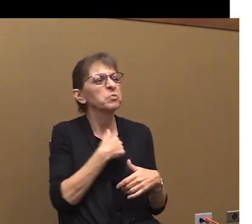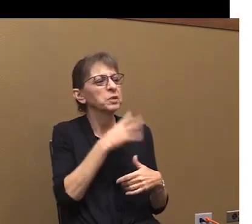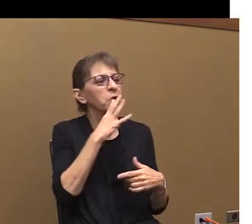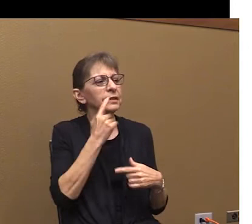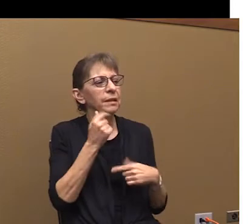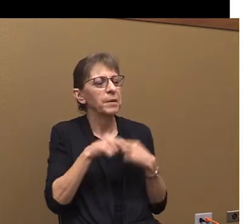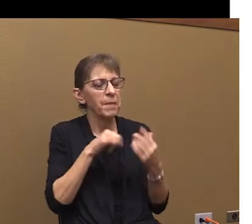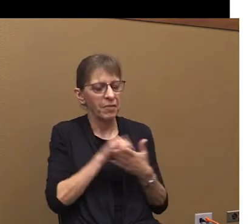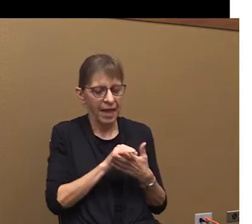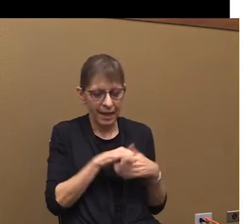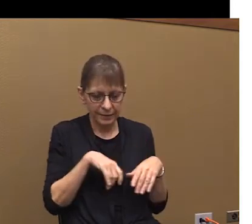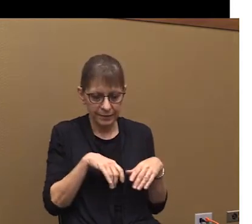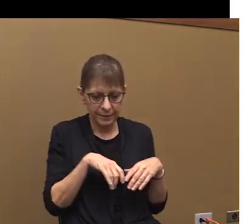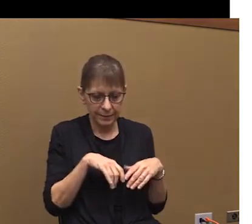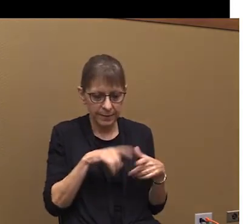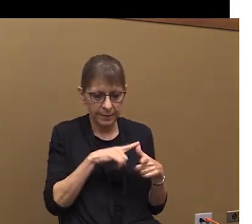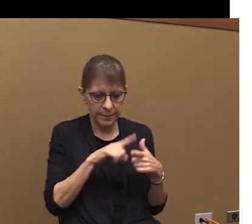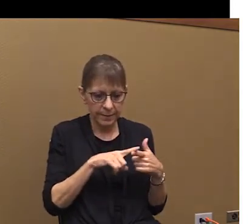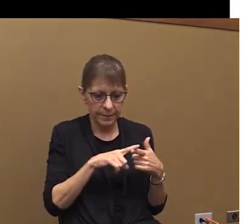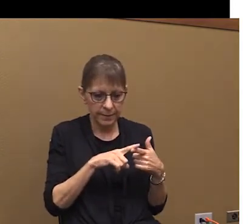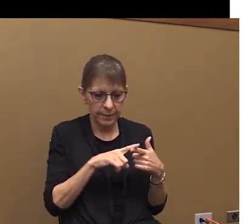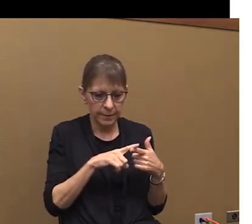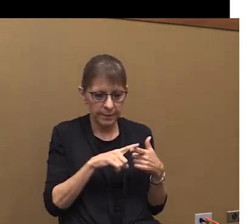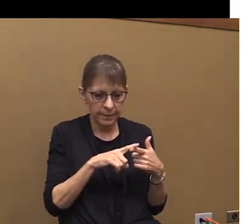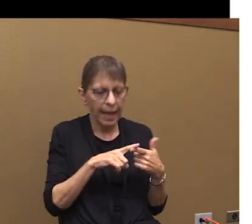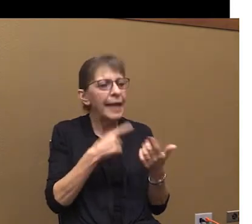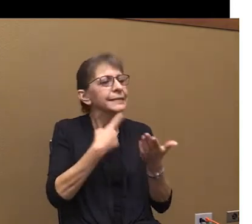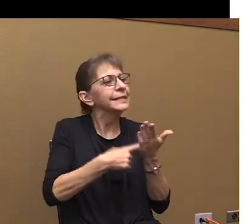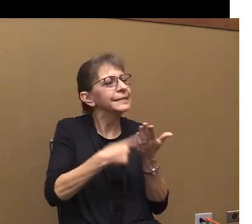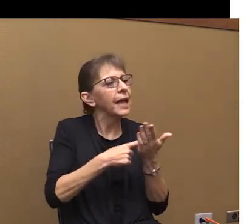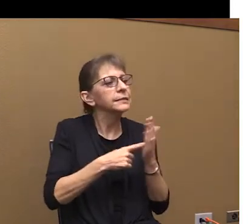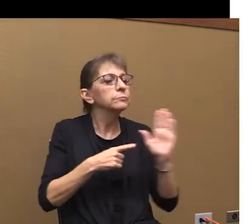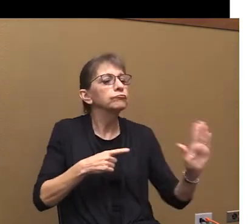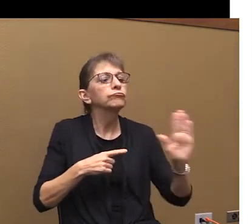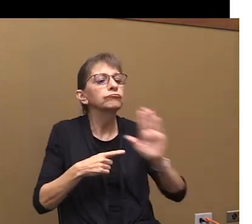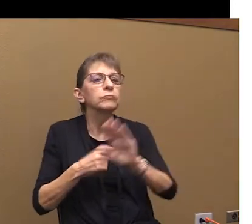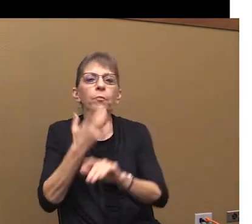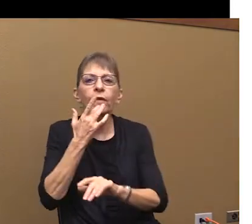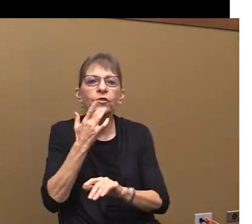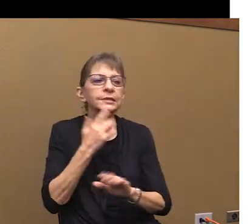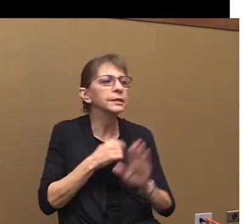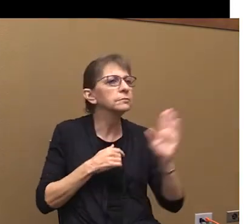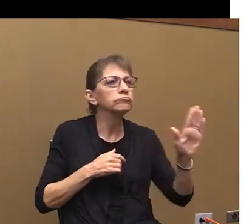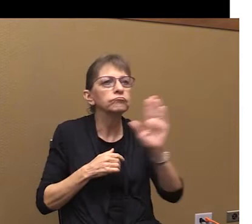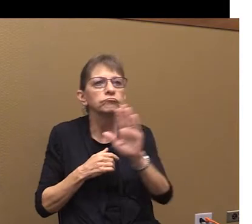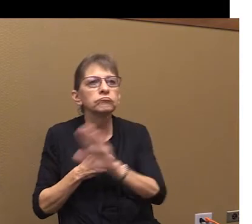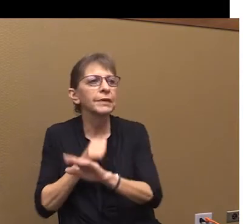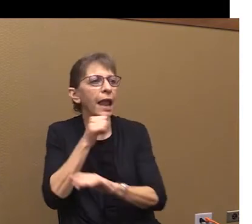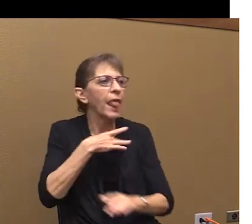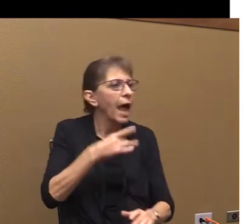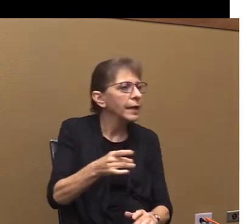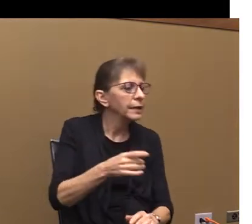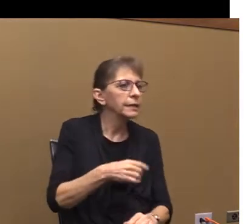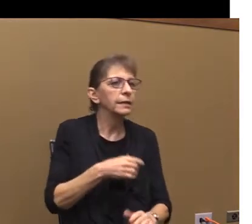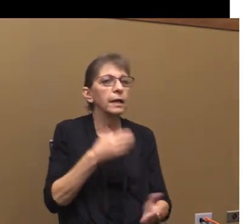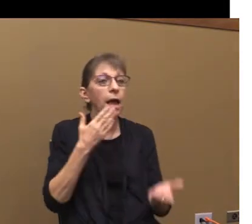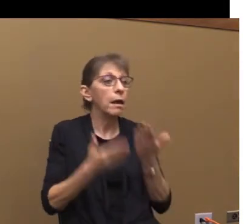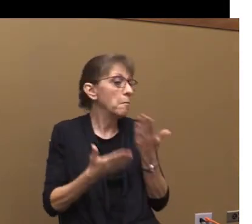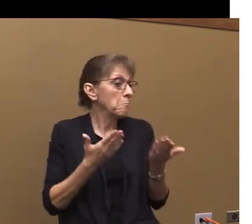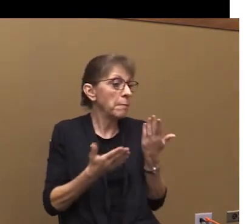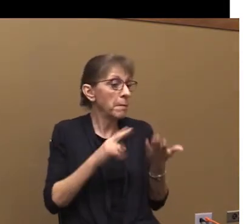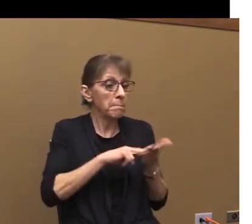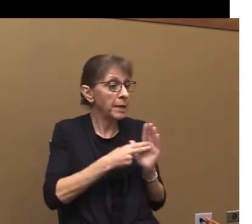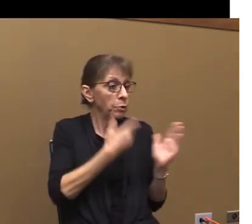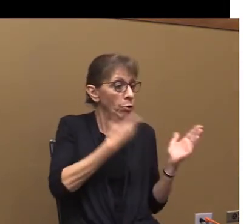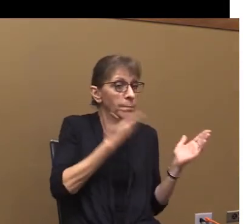Things that can help are like pretend play, we talked a little bit about, and